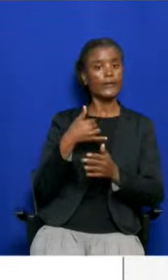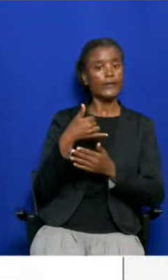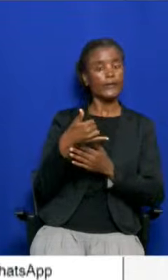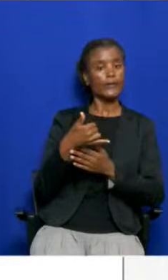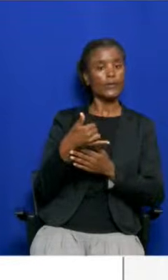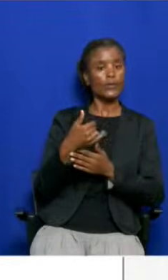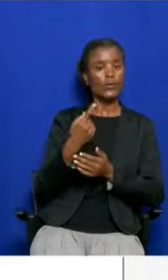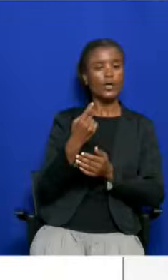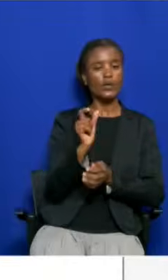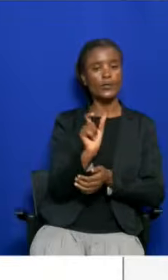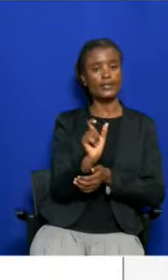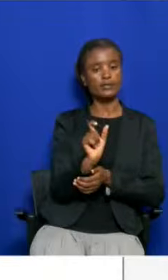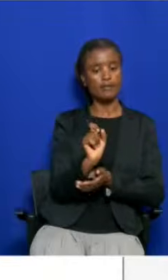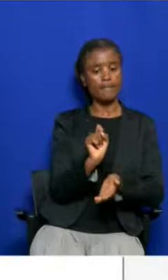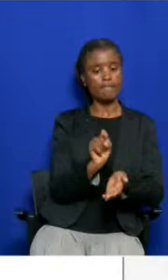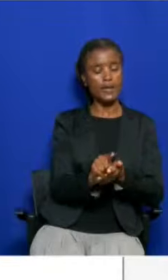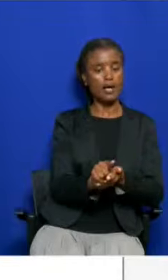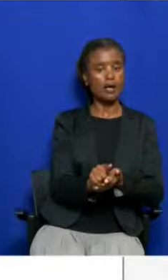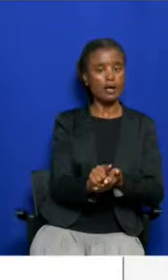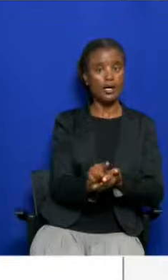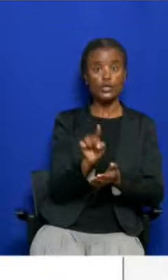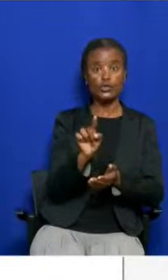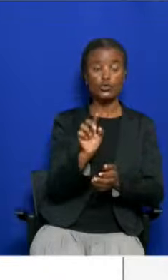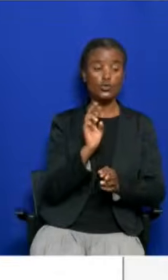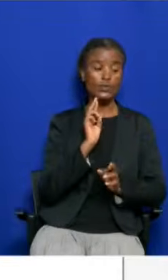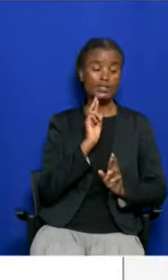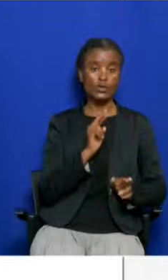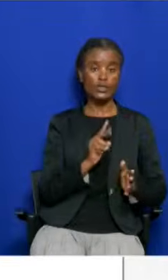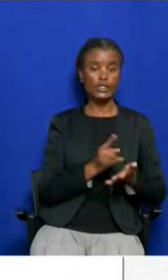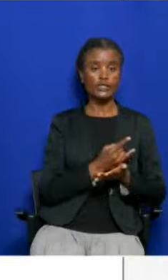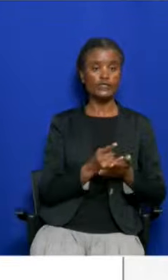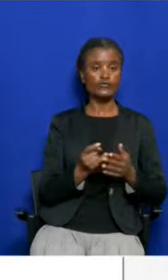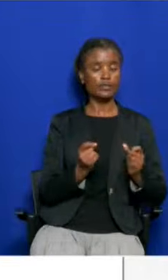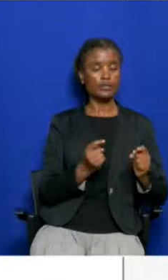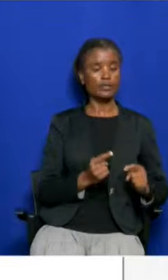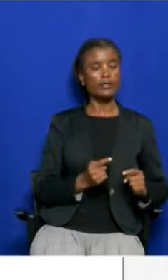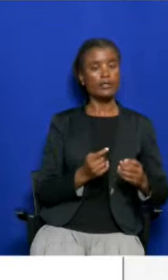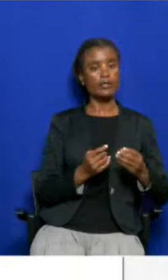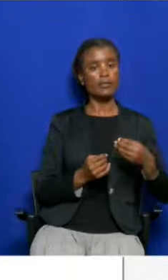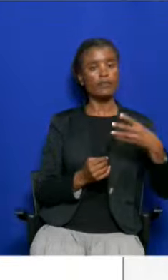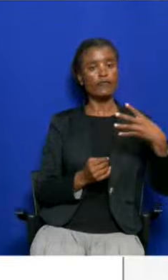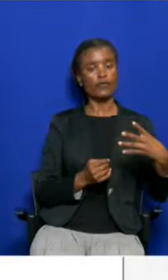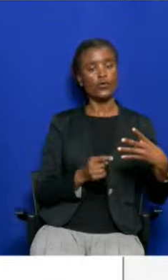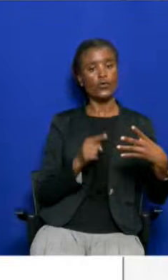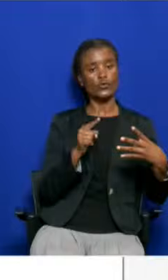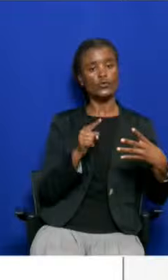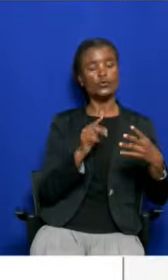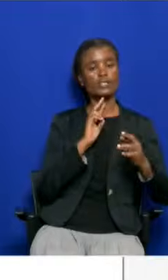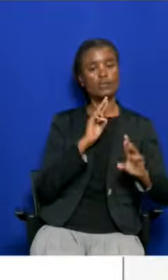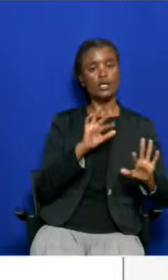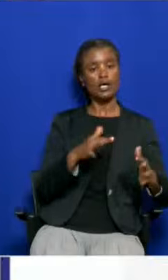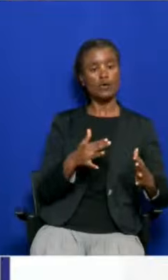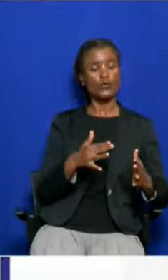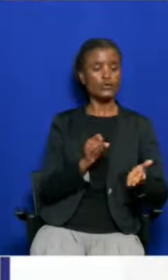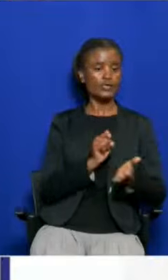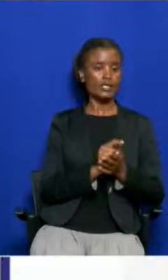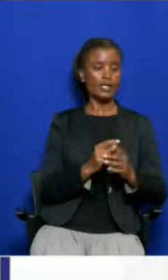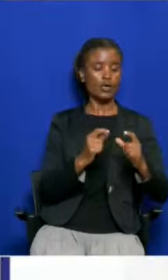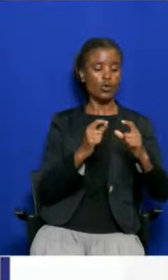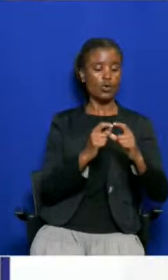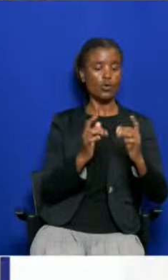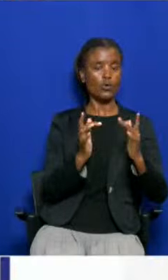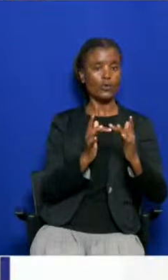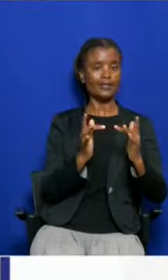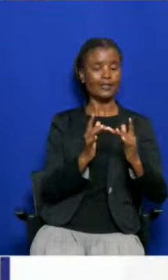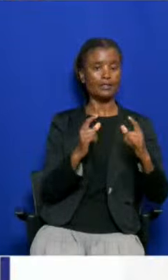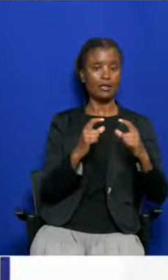and you respond in chat number 4 by sending a contact card. And that contact card is at